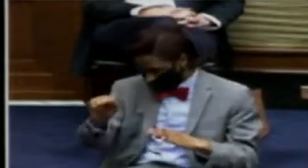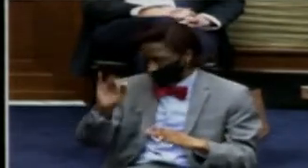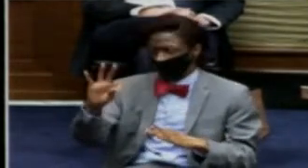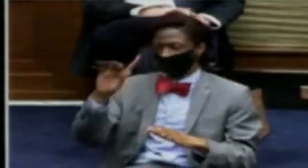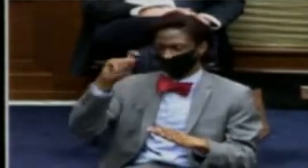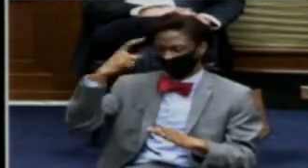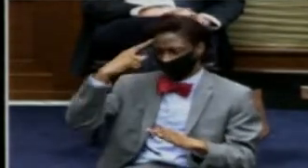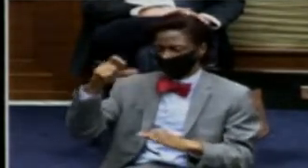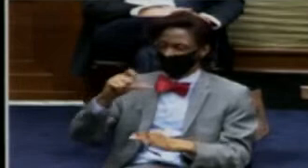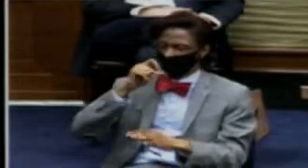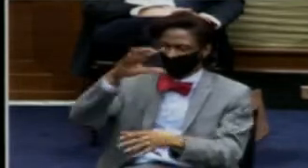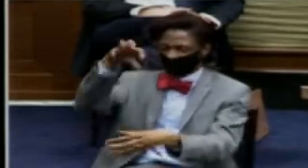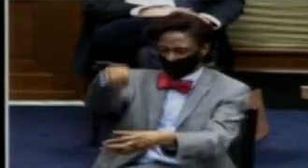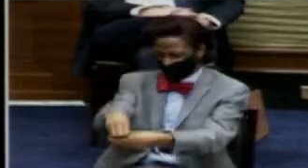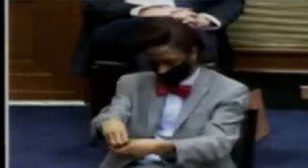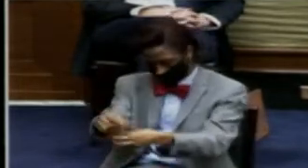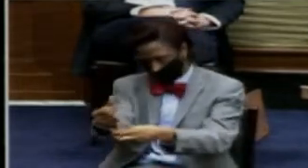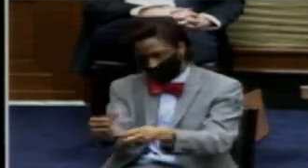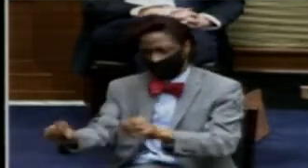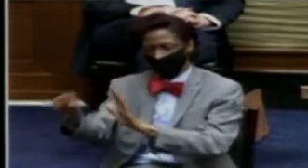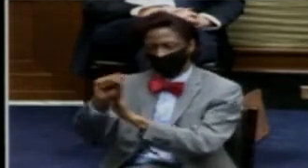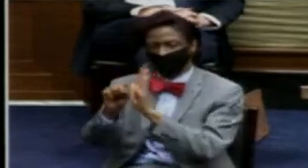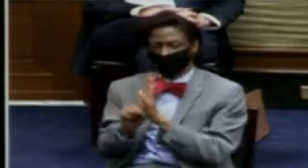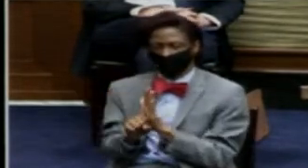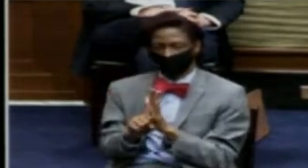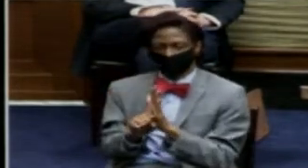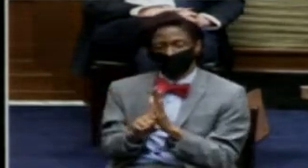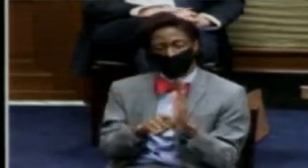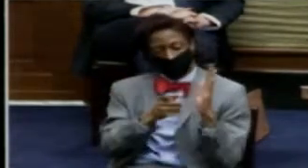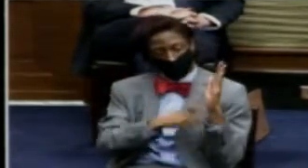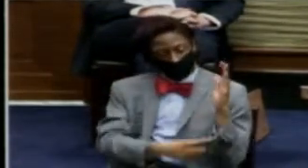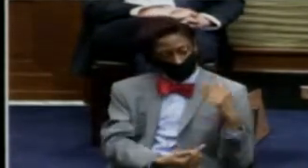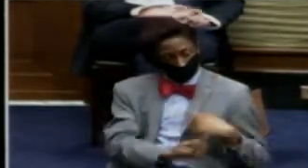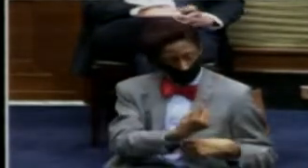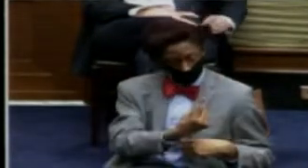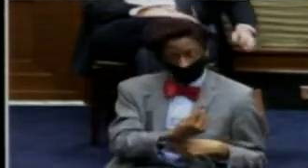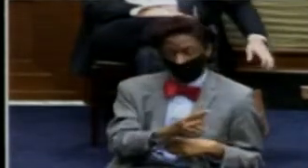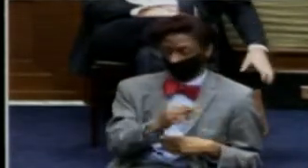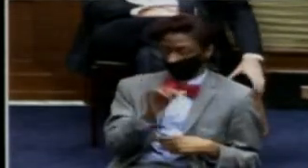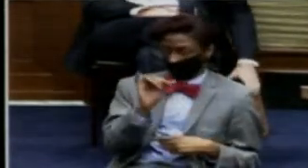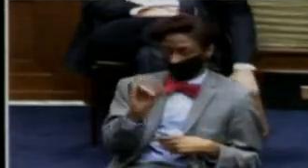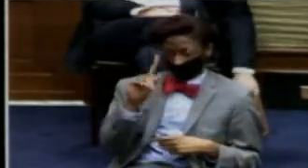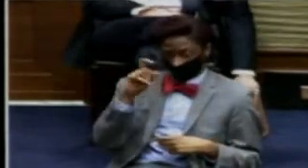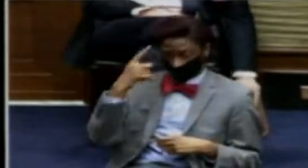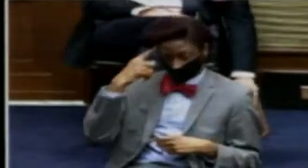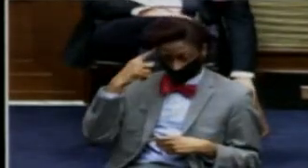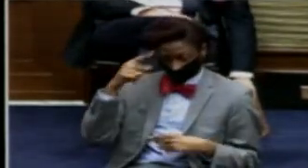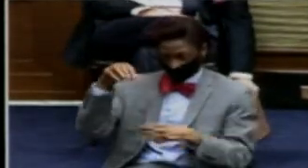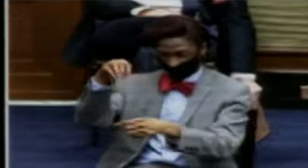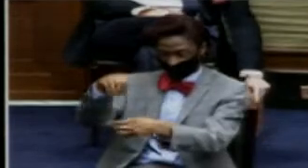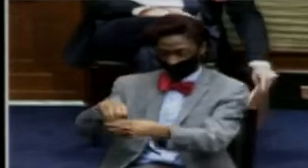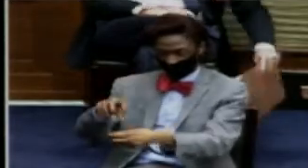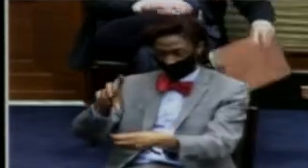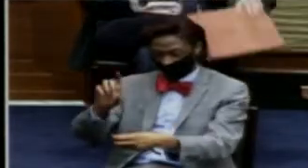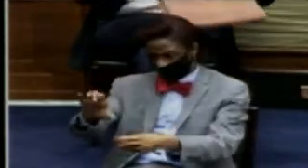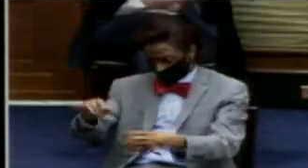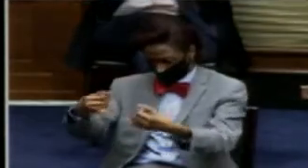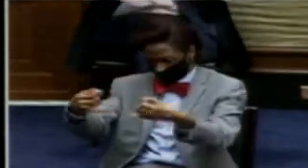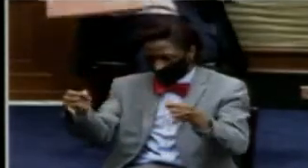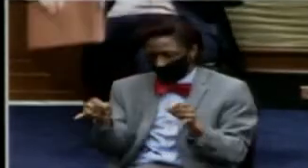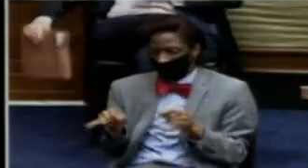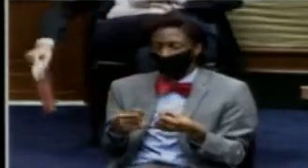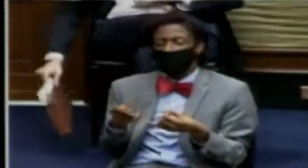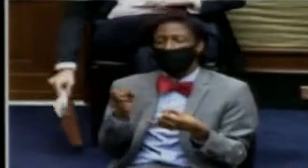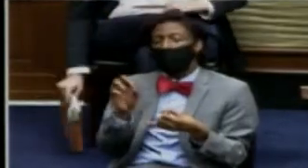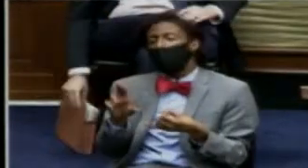Mendelson, under H.R. 51, would the federal district be solely within the borders of the state of Washington, D.C., or is it actually